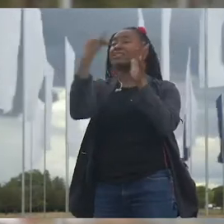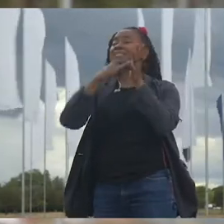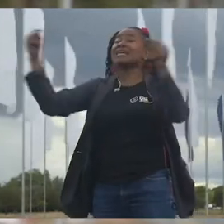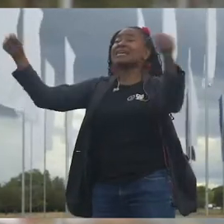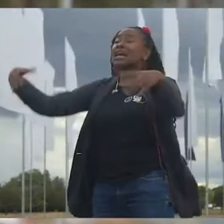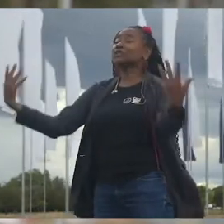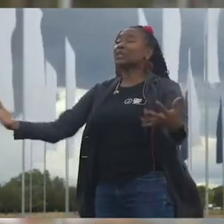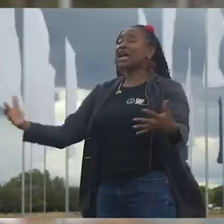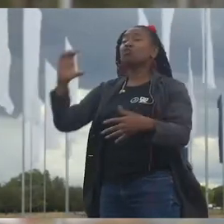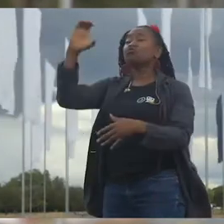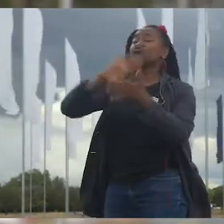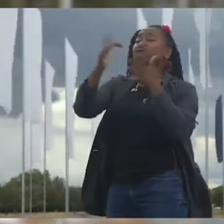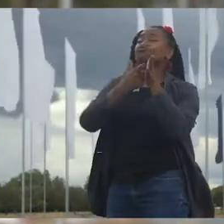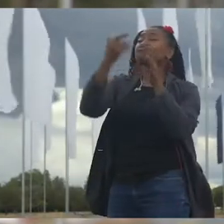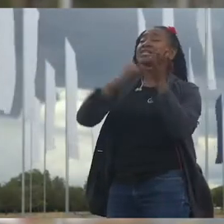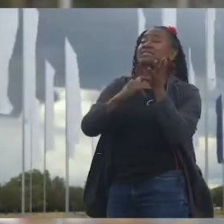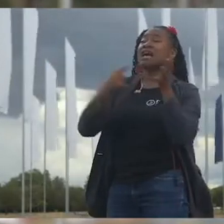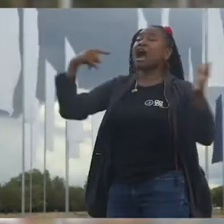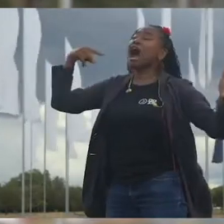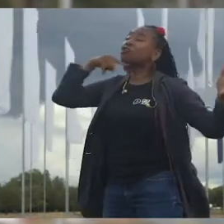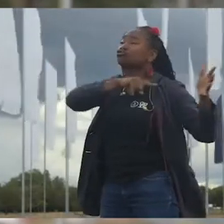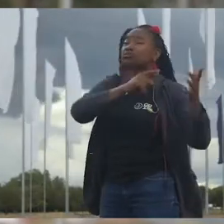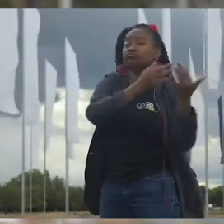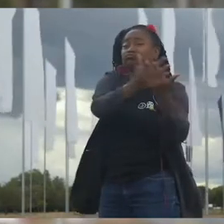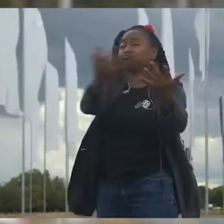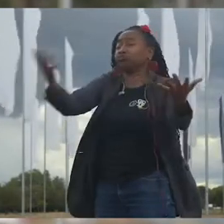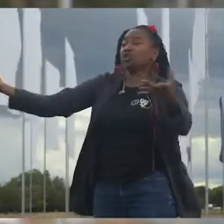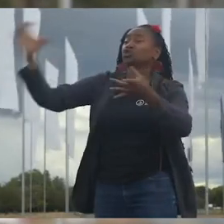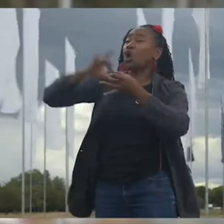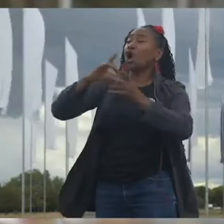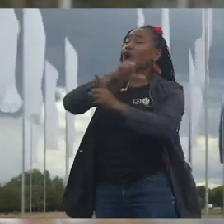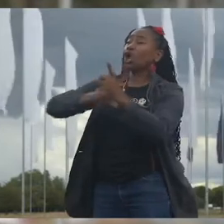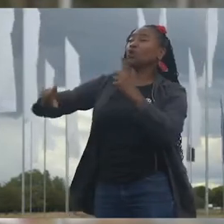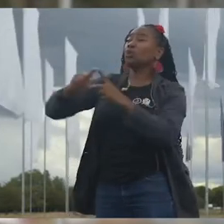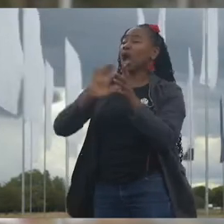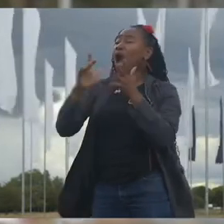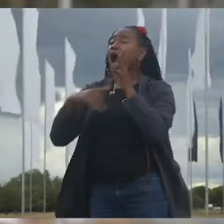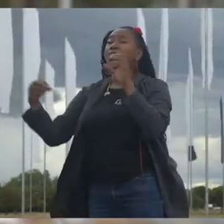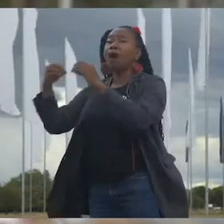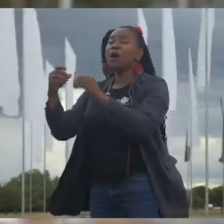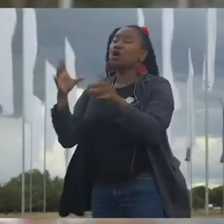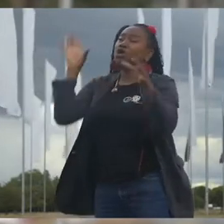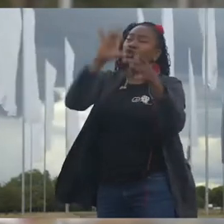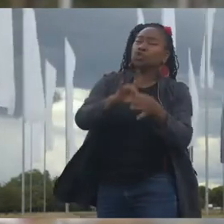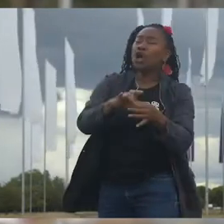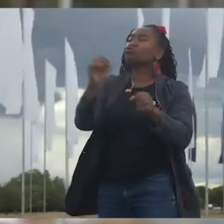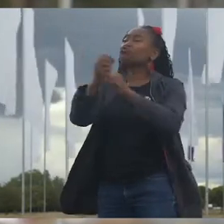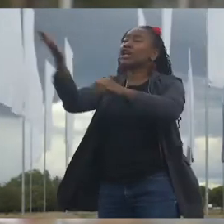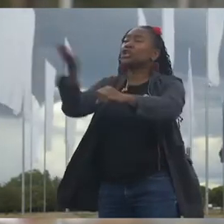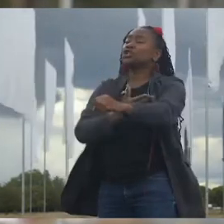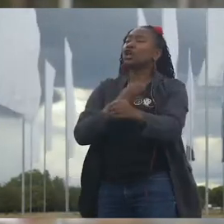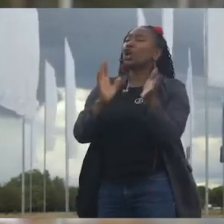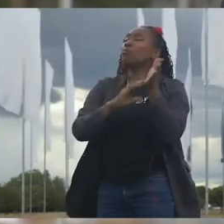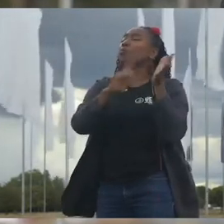Chris and hundreds more joined our community hub. Others joined the Greenwich Mutual Aid Group, established by an incredible